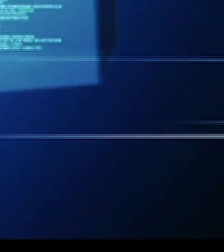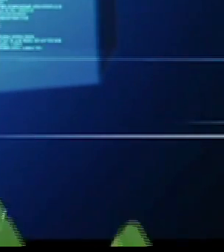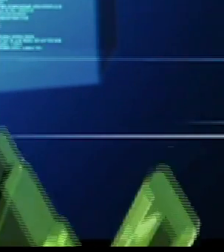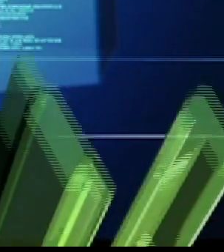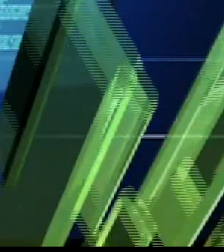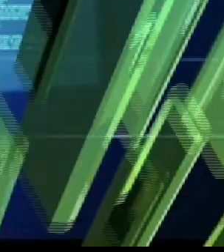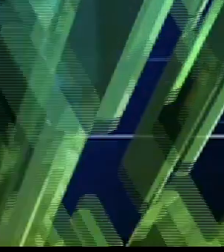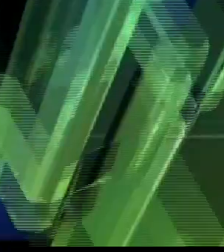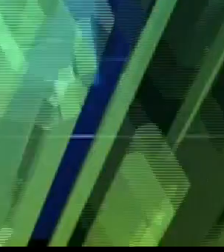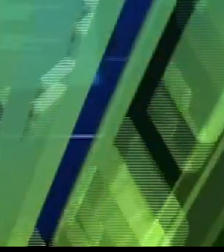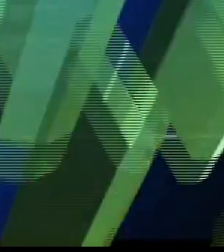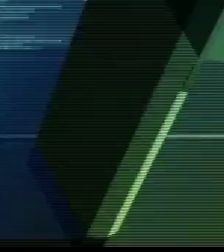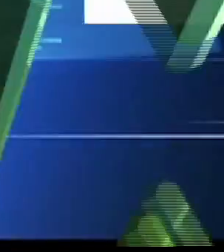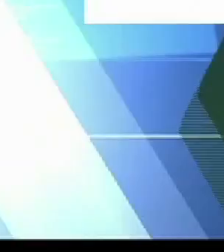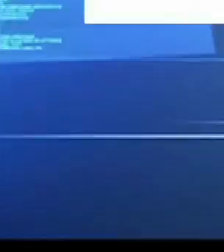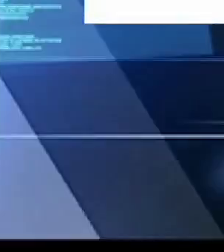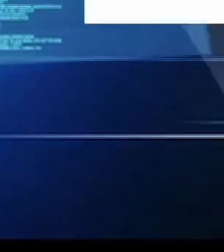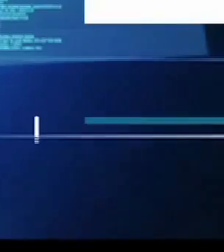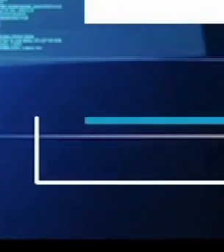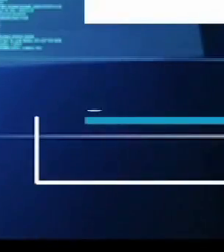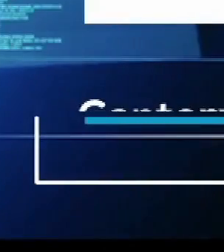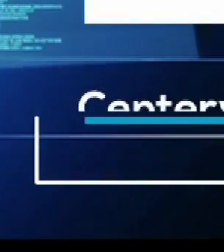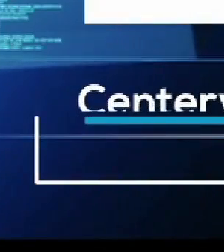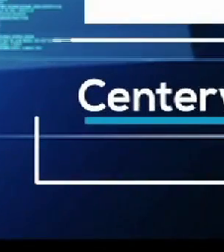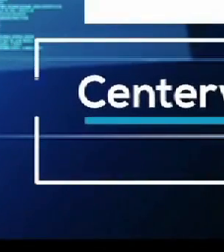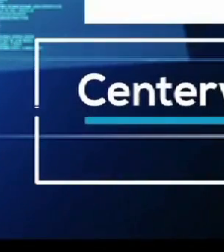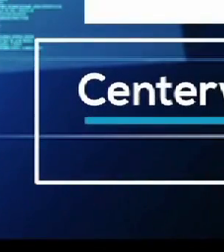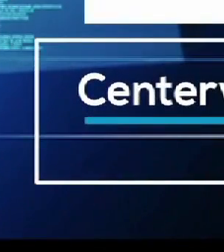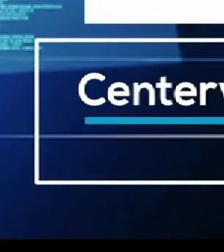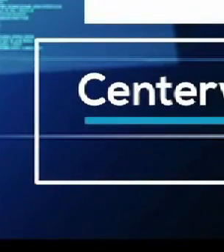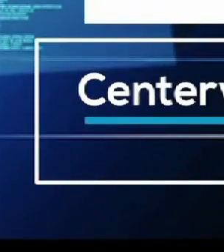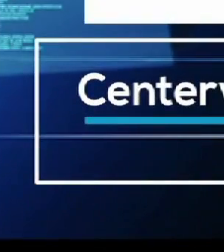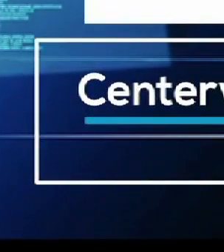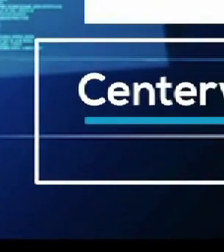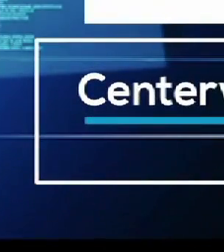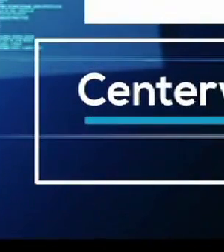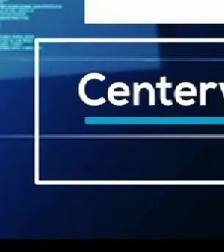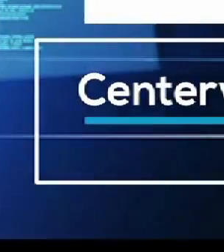This is ZNS Total Sports, brought to you by Fourth Terrace Diagnostic Center.